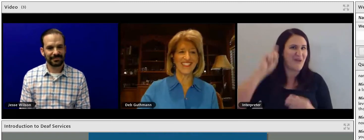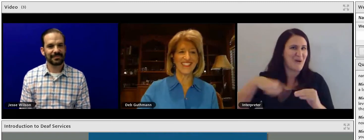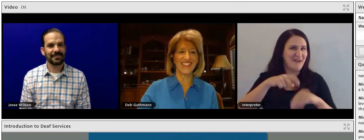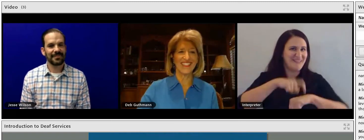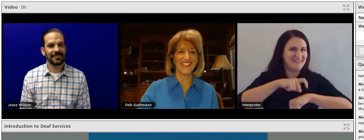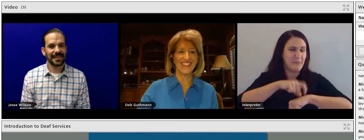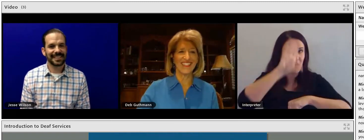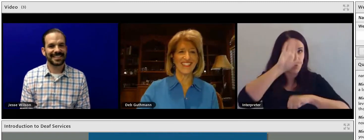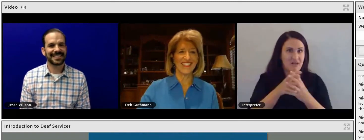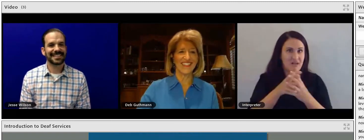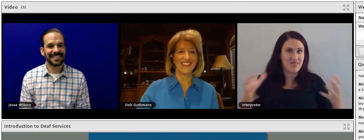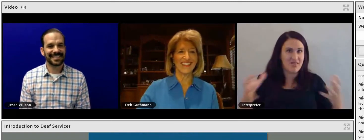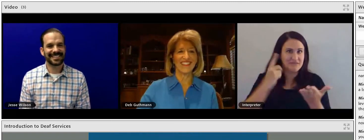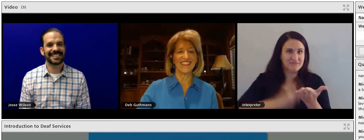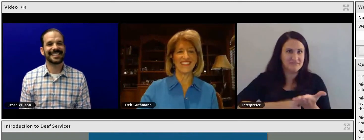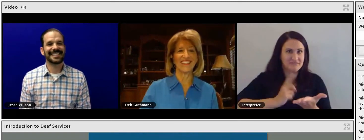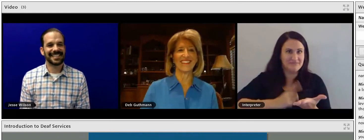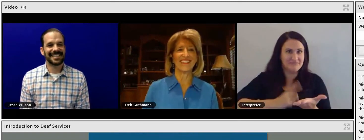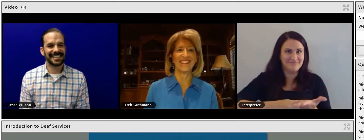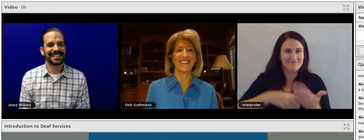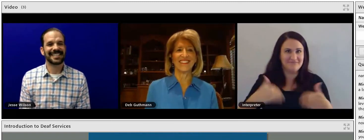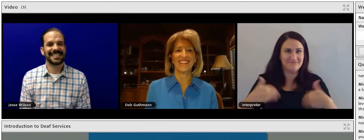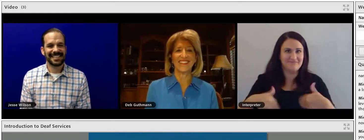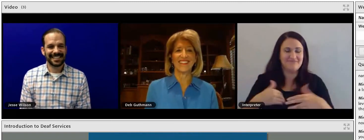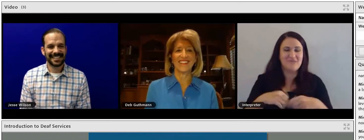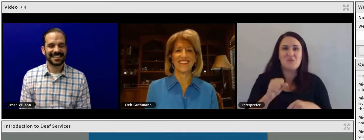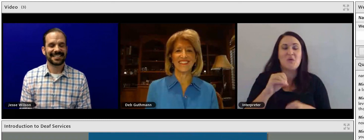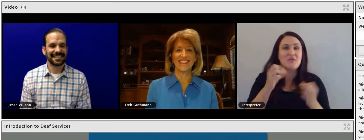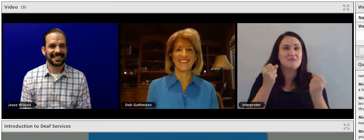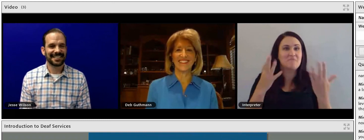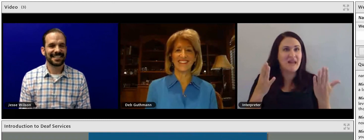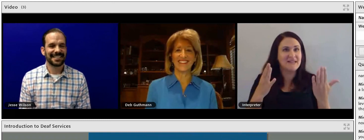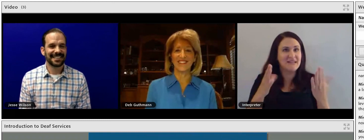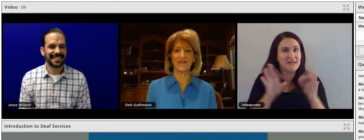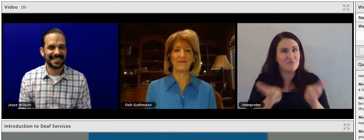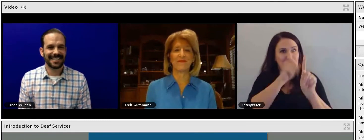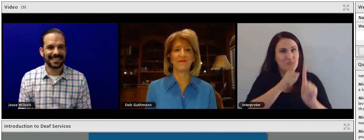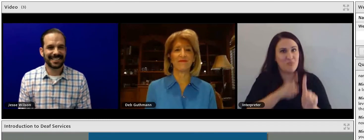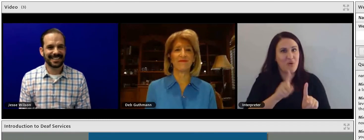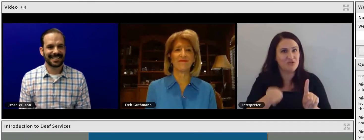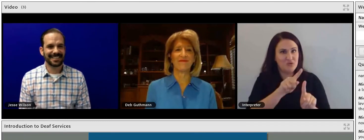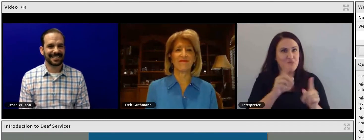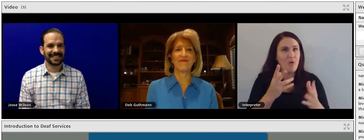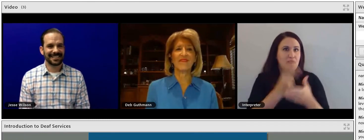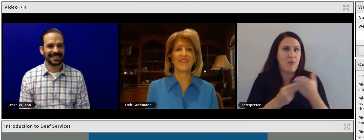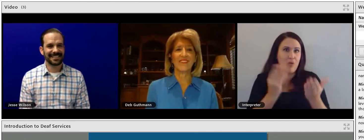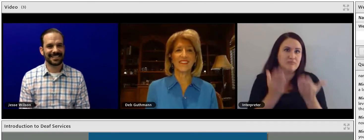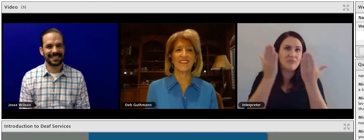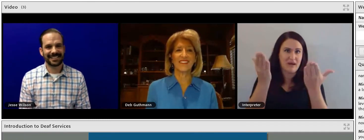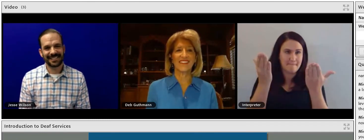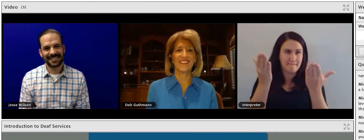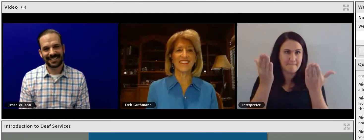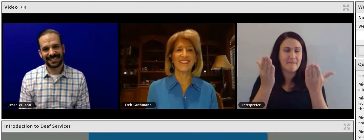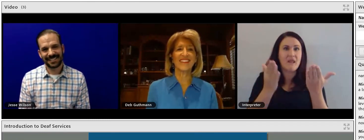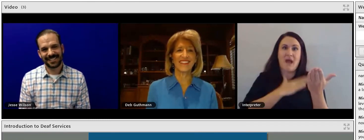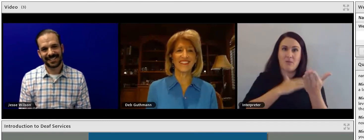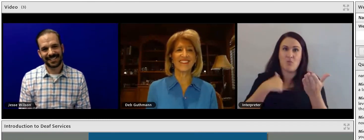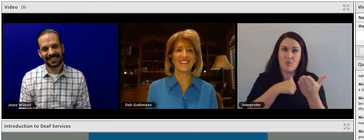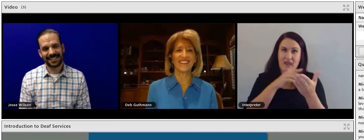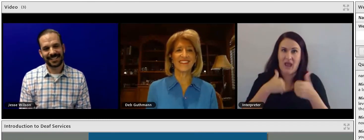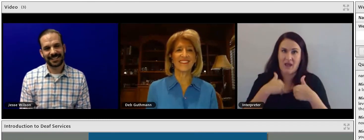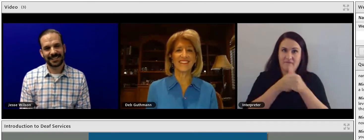so much to talk about and so many important points that you both brought up. I'm glad that we have follow-up sessions, and